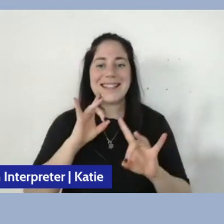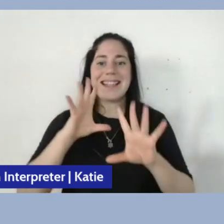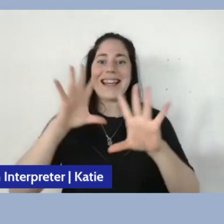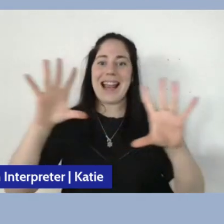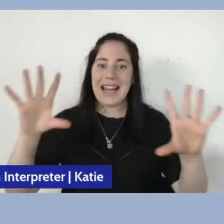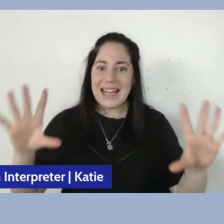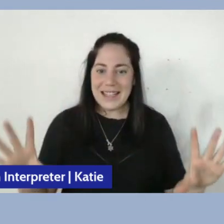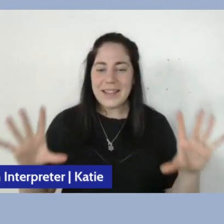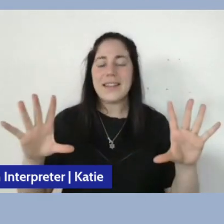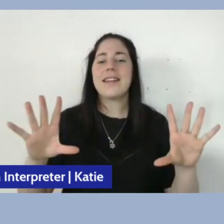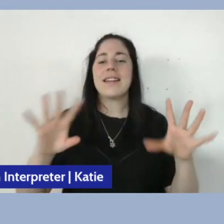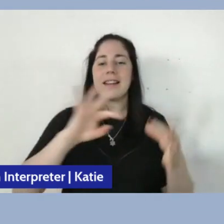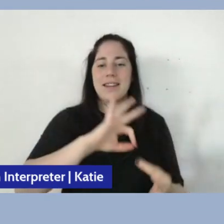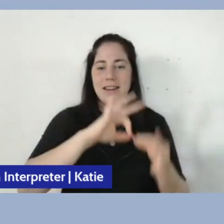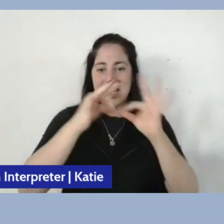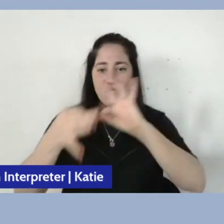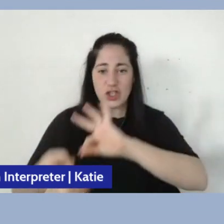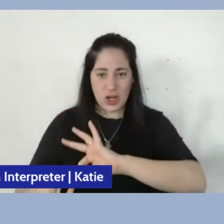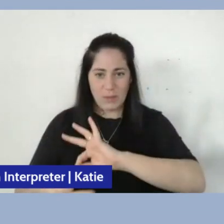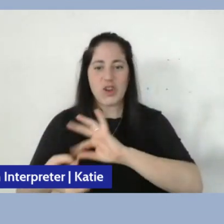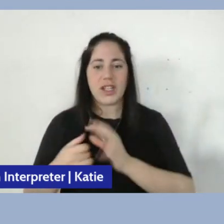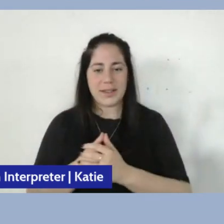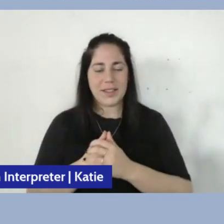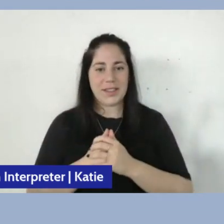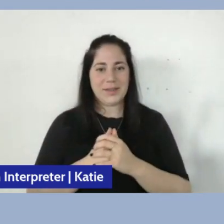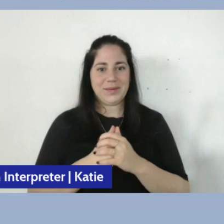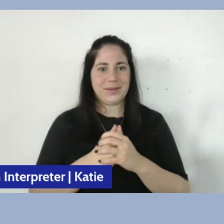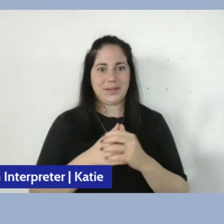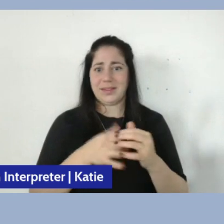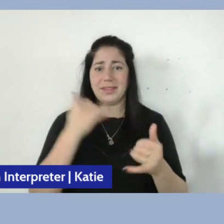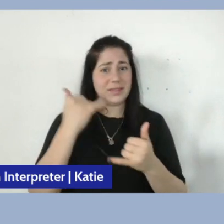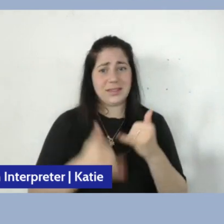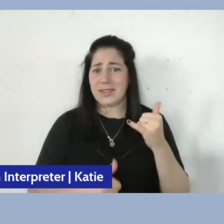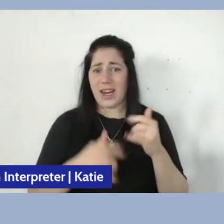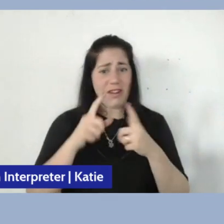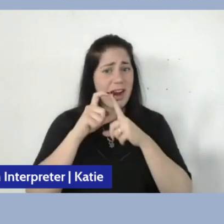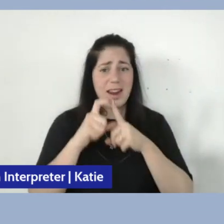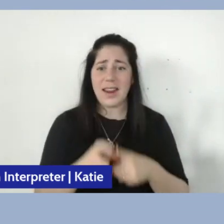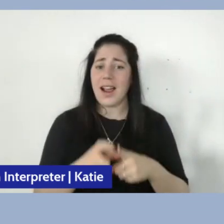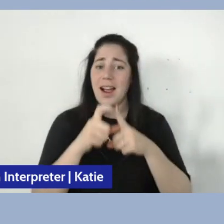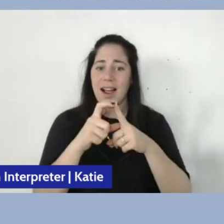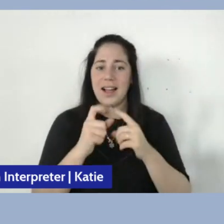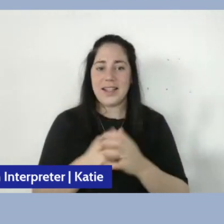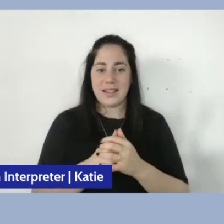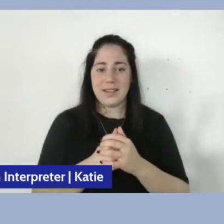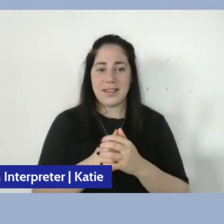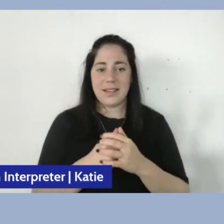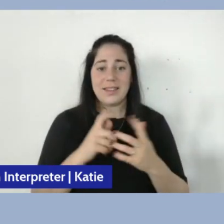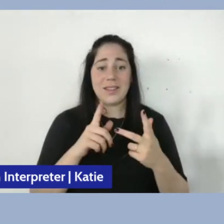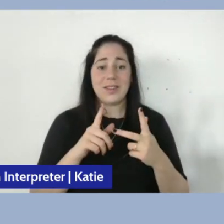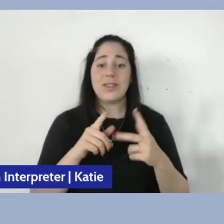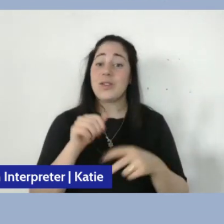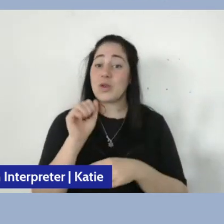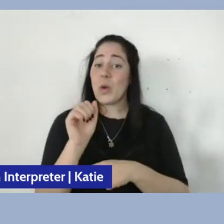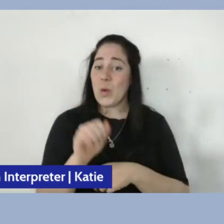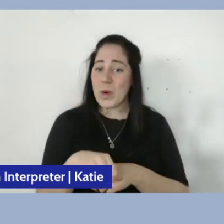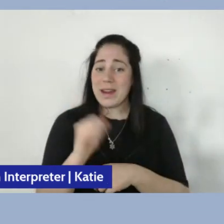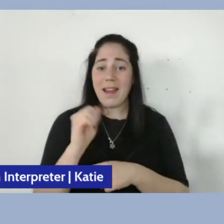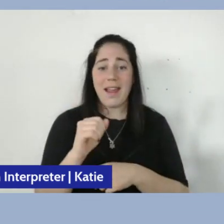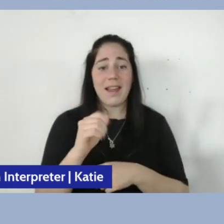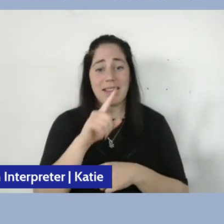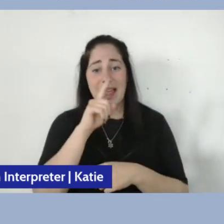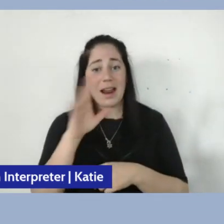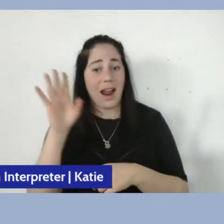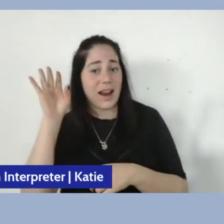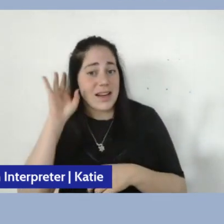clinician says to the older person. And they're very, very difficult, so that they need to point out if they are having hearing difficulties,